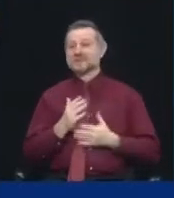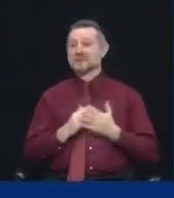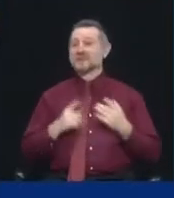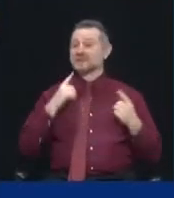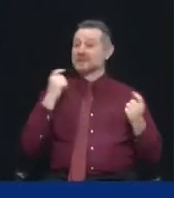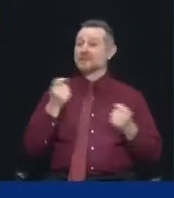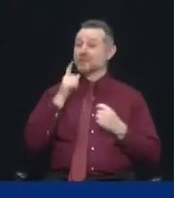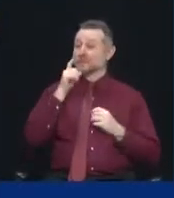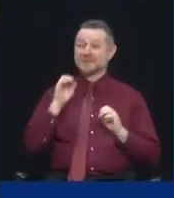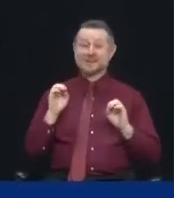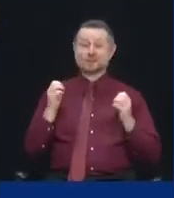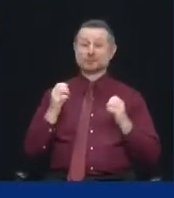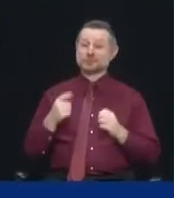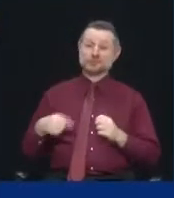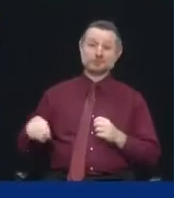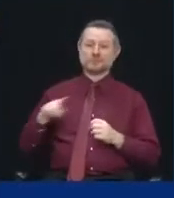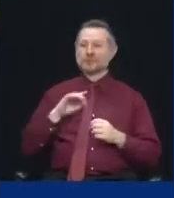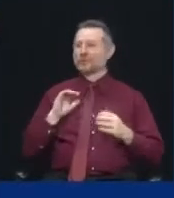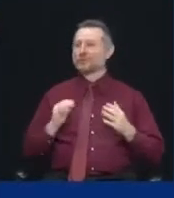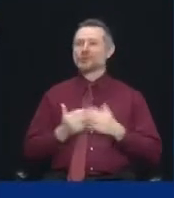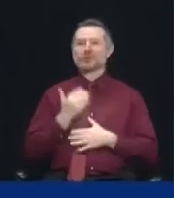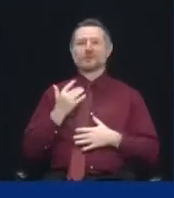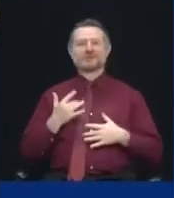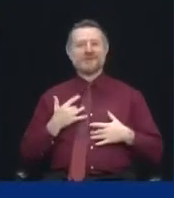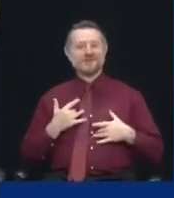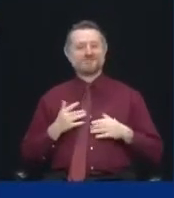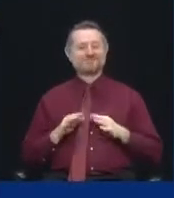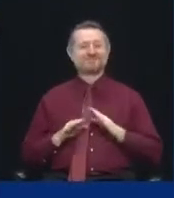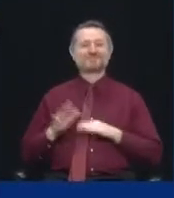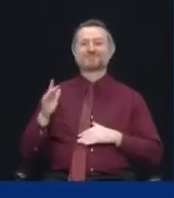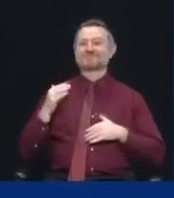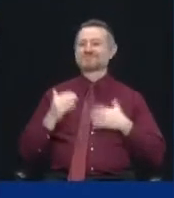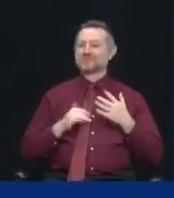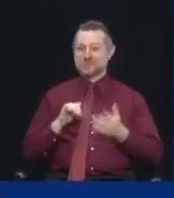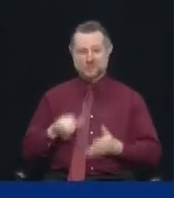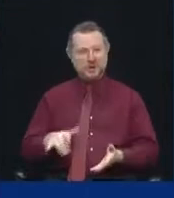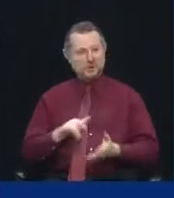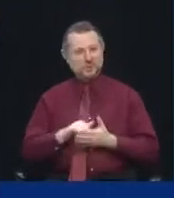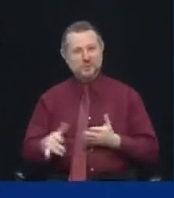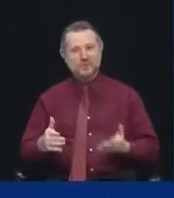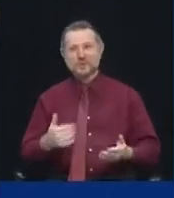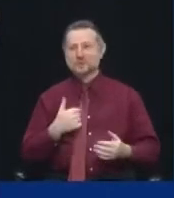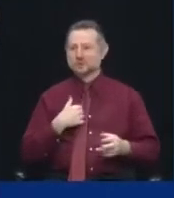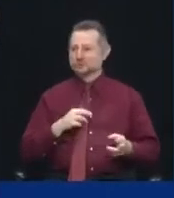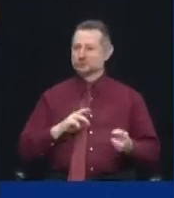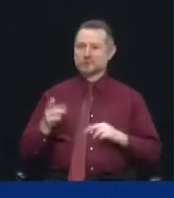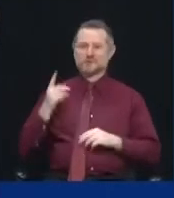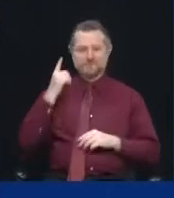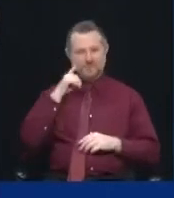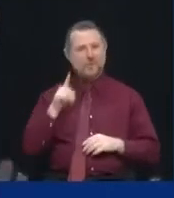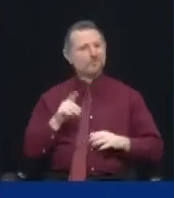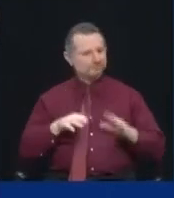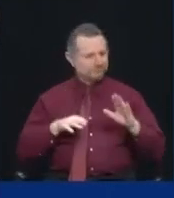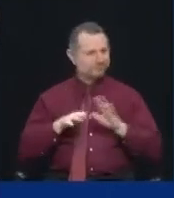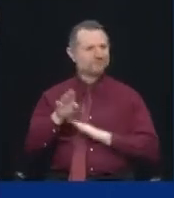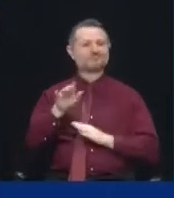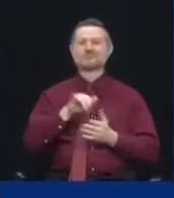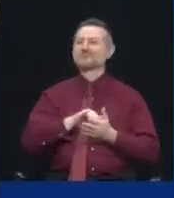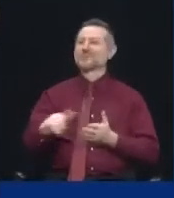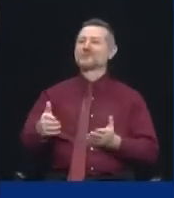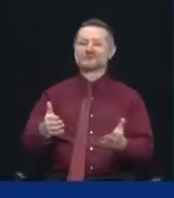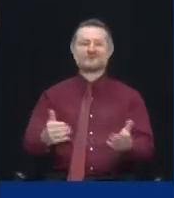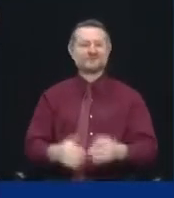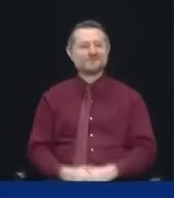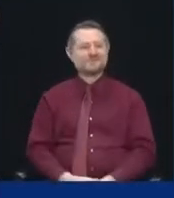renewal, rebirth. And that's where New York is. We're poised for rebirth. And our goal in